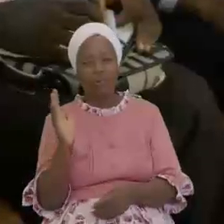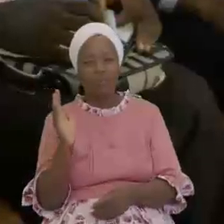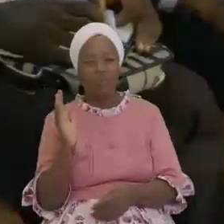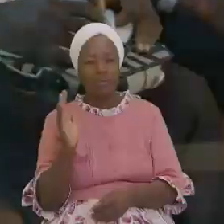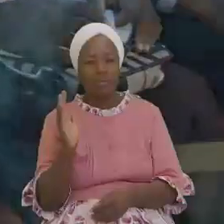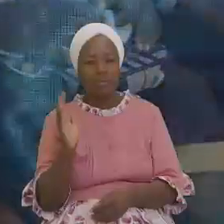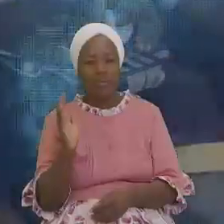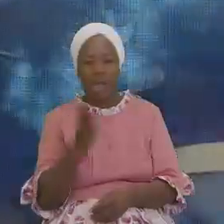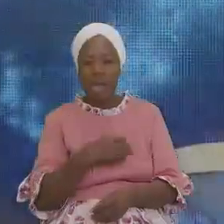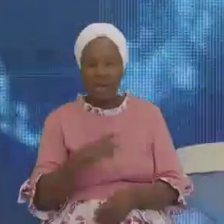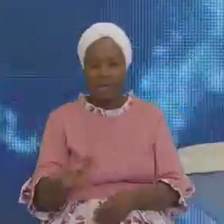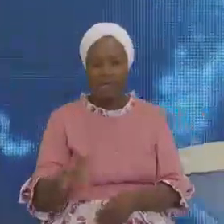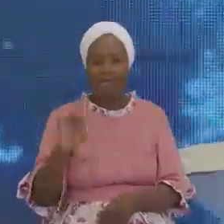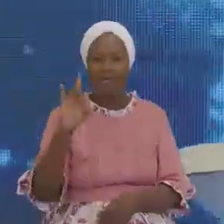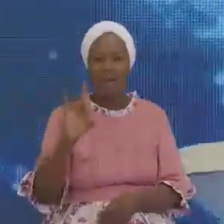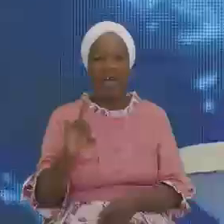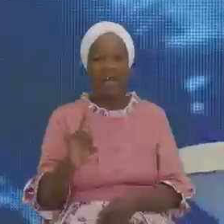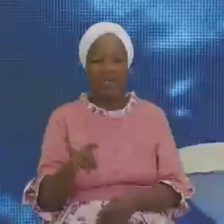and find a pasture.